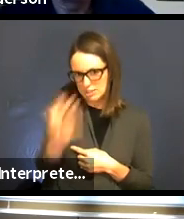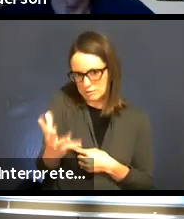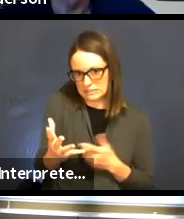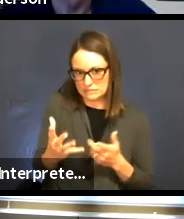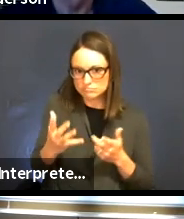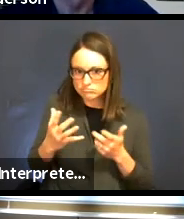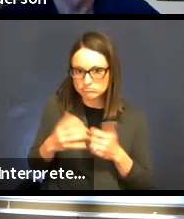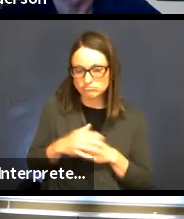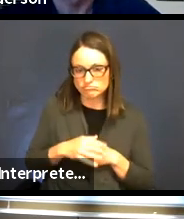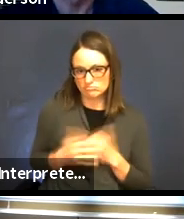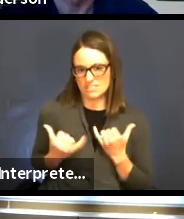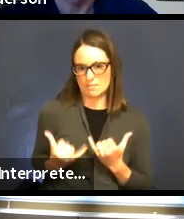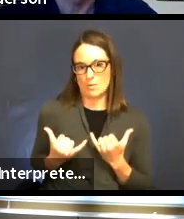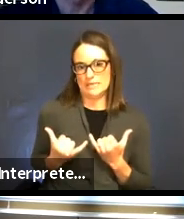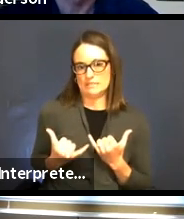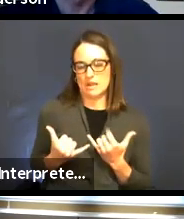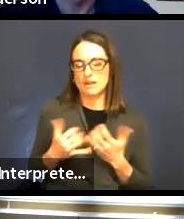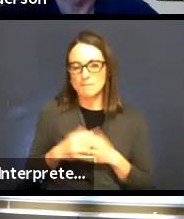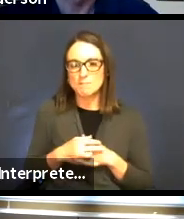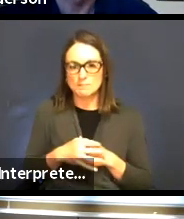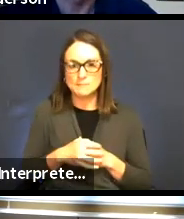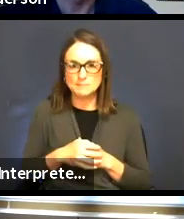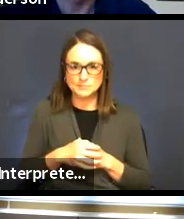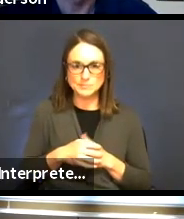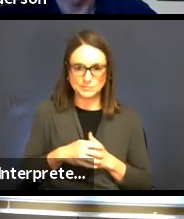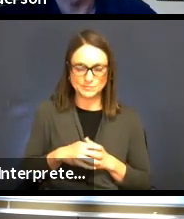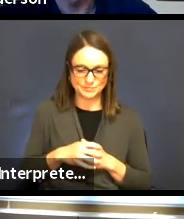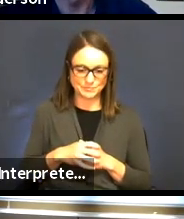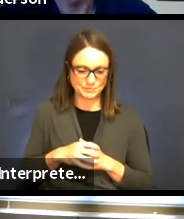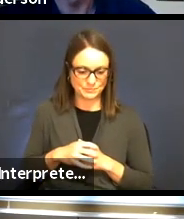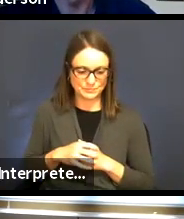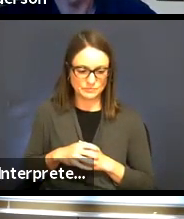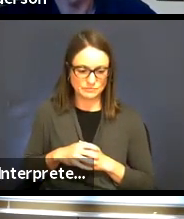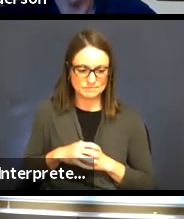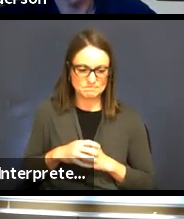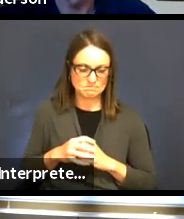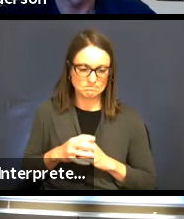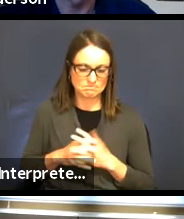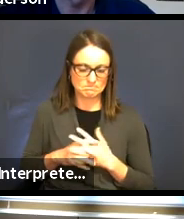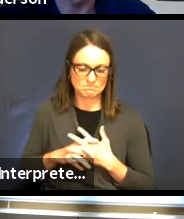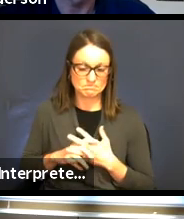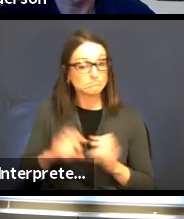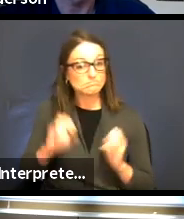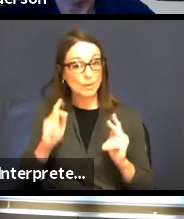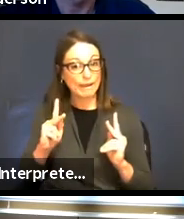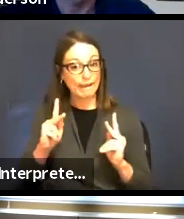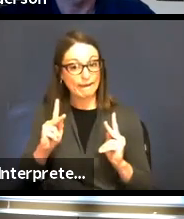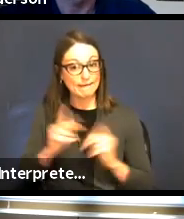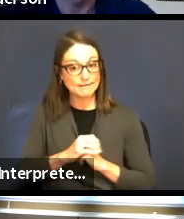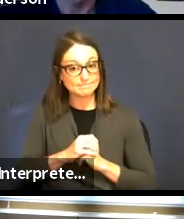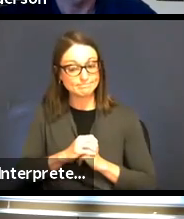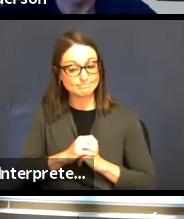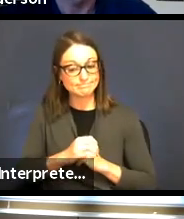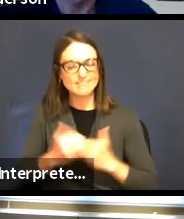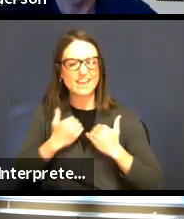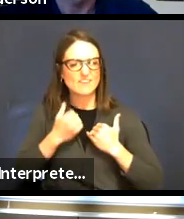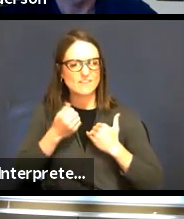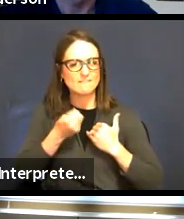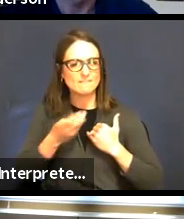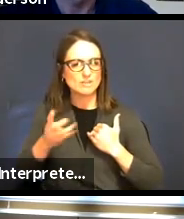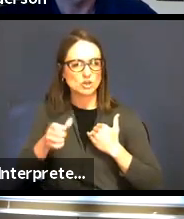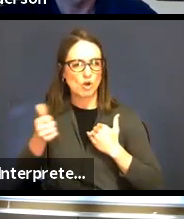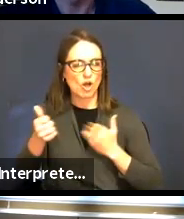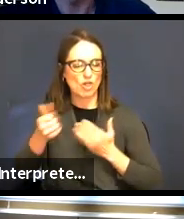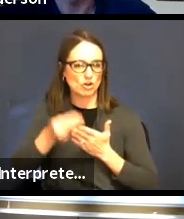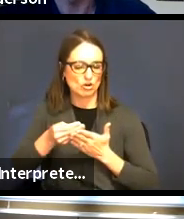point in time. Okay, I've got a couple of other revenue